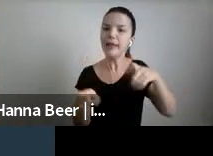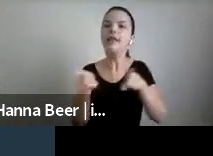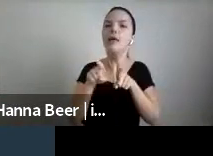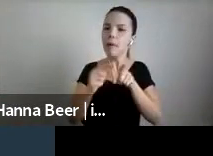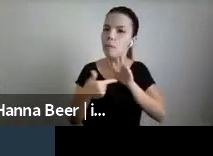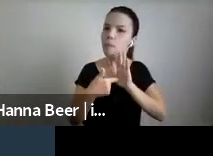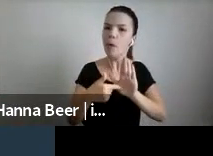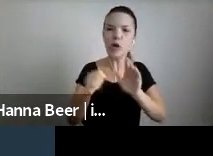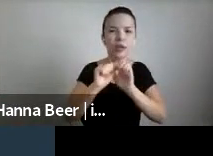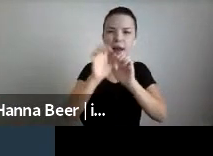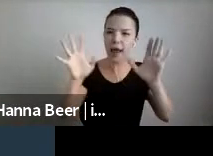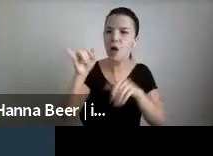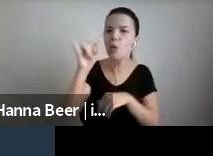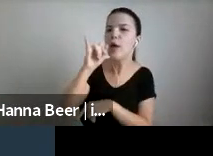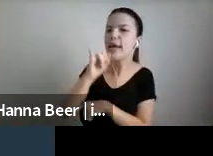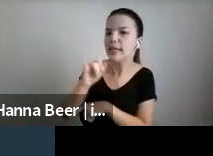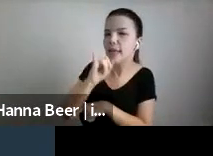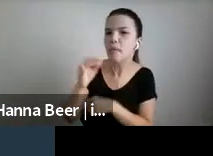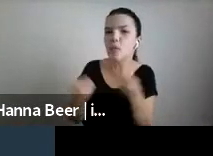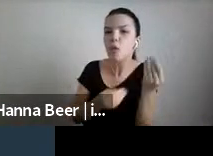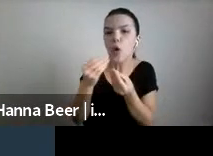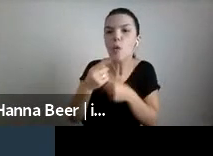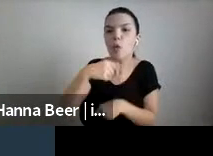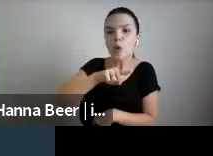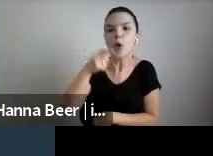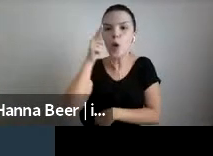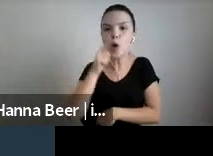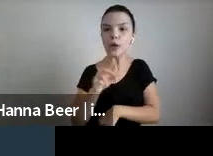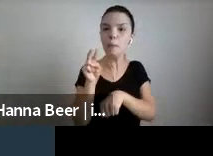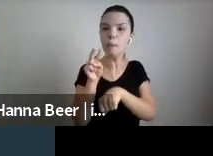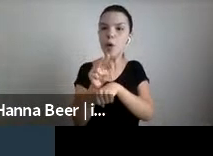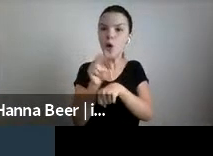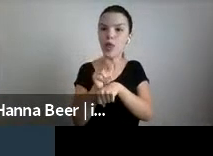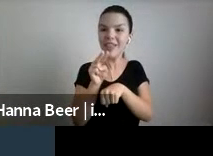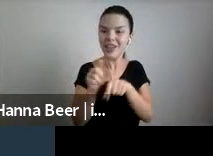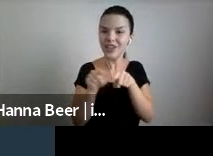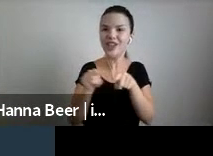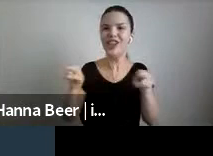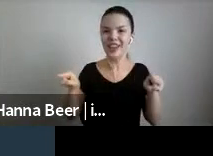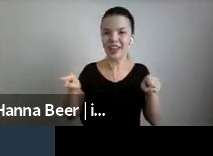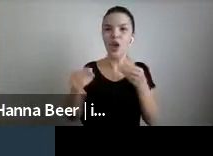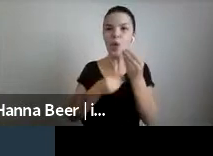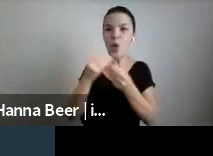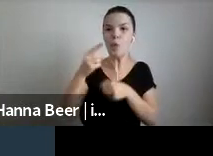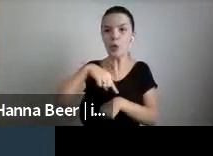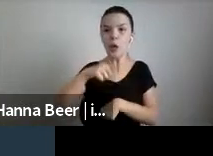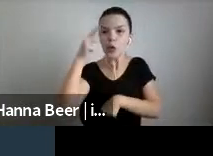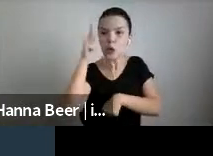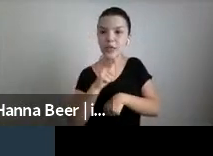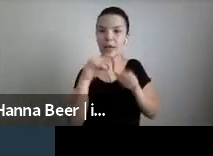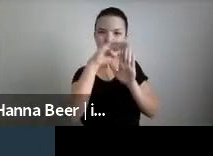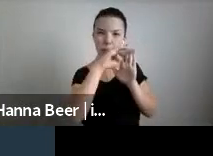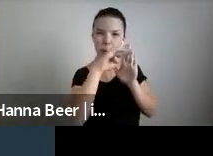examples as to how we would protect, how we would use that criteria, and how we would adapt it